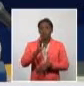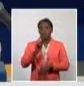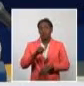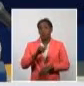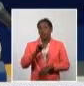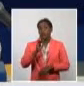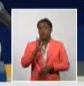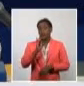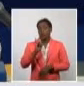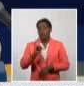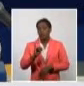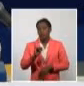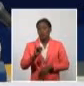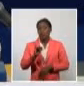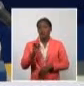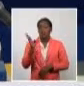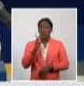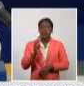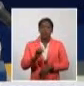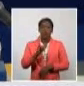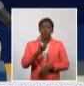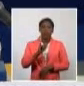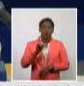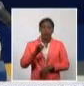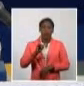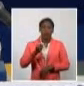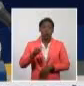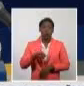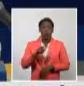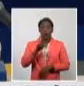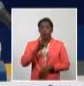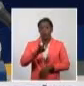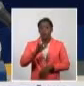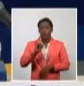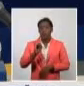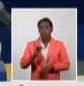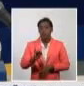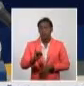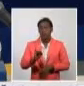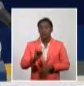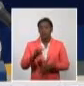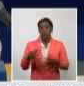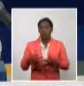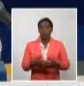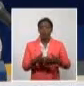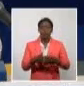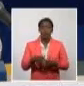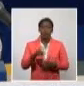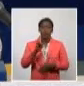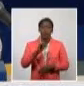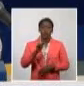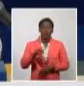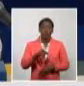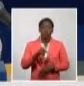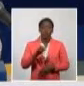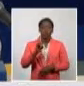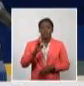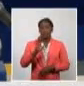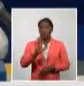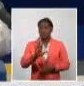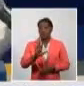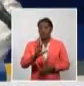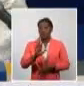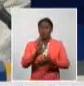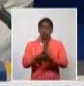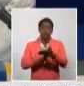have high rates as well. As we always mention, we have the 2 people who